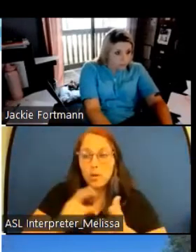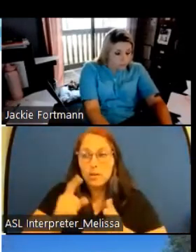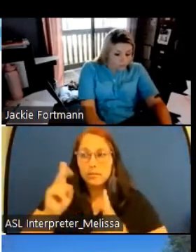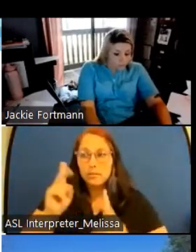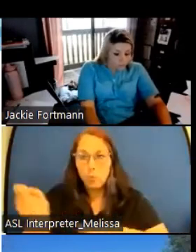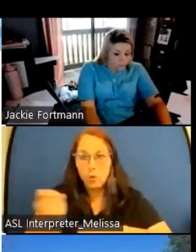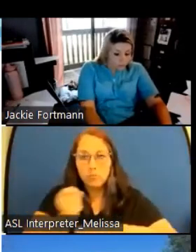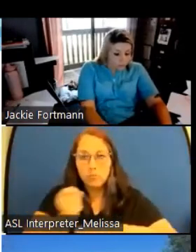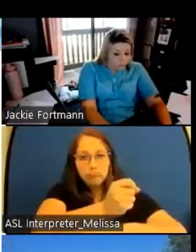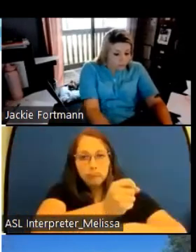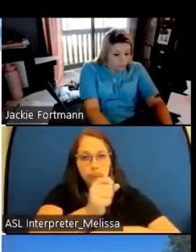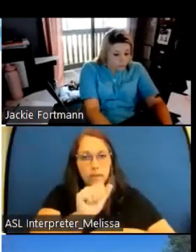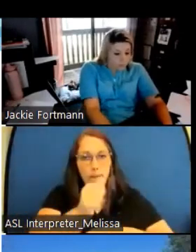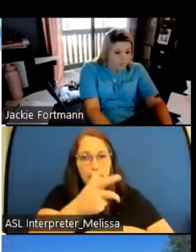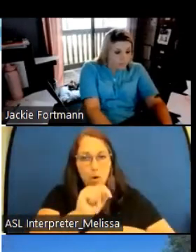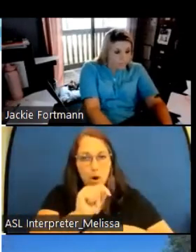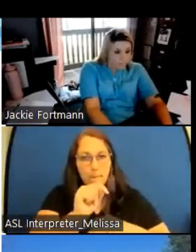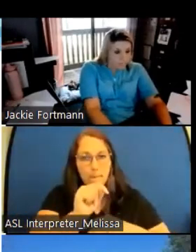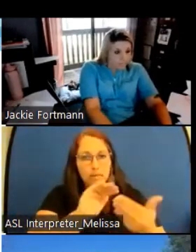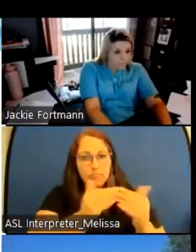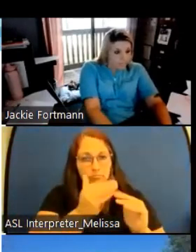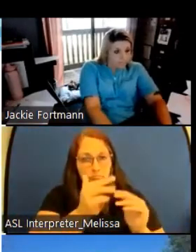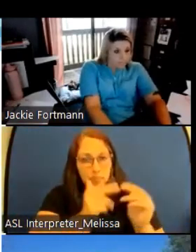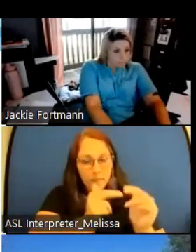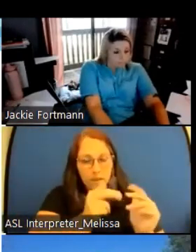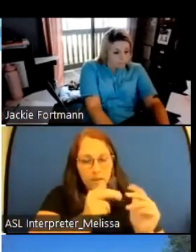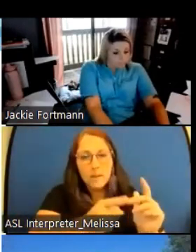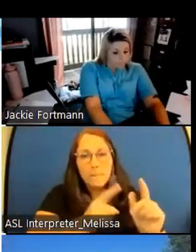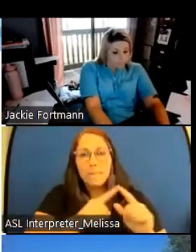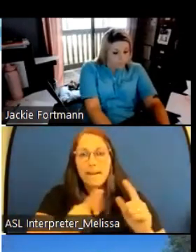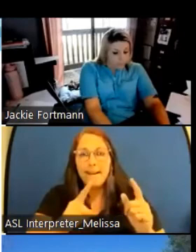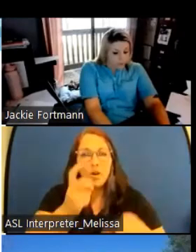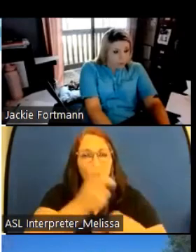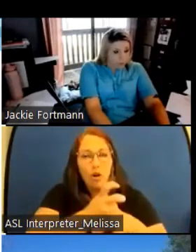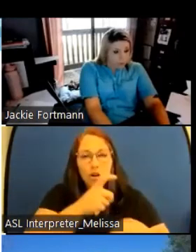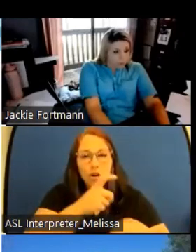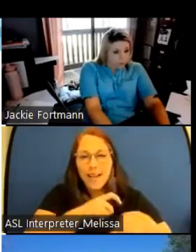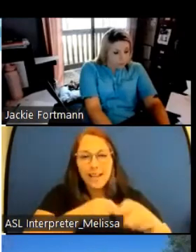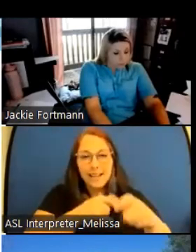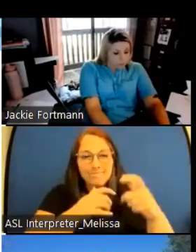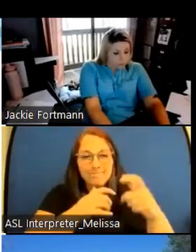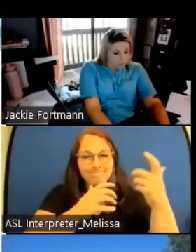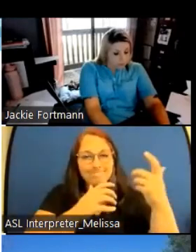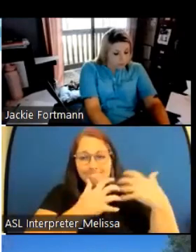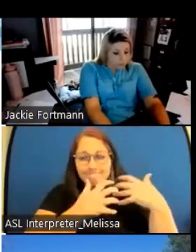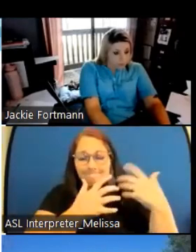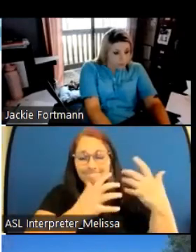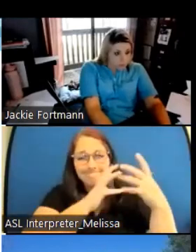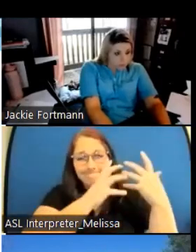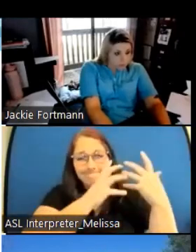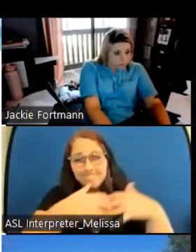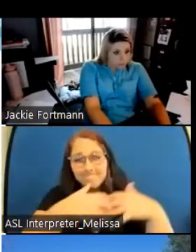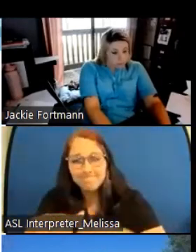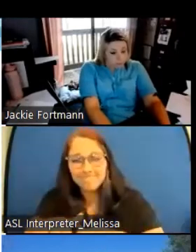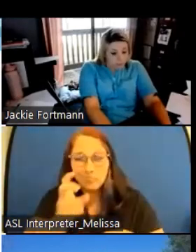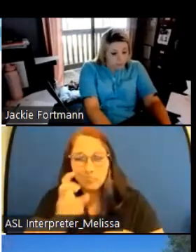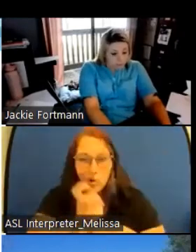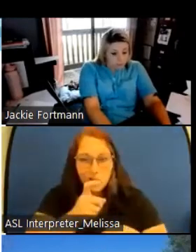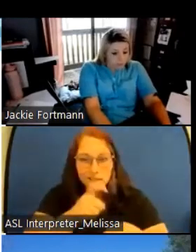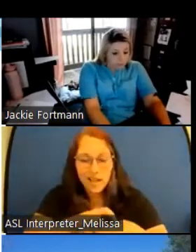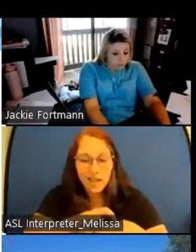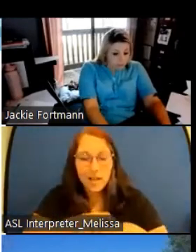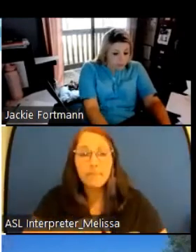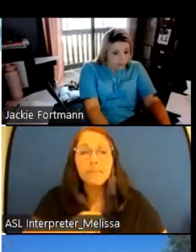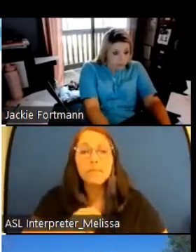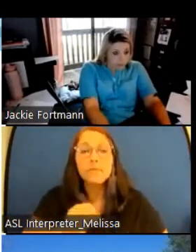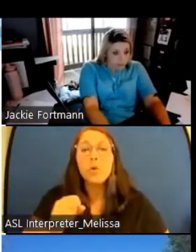apartment communities. And so we formed a transitions team, and that's comprised of our case managers and our resident service coordinators who